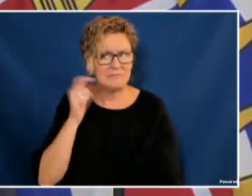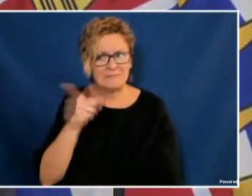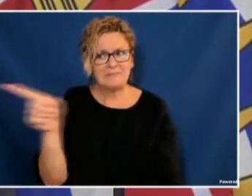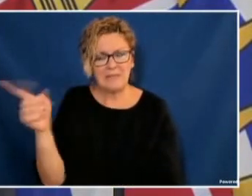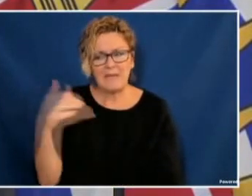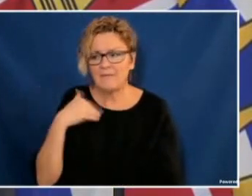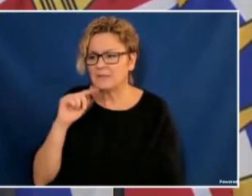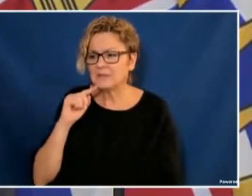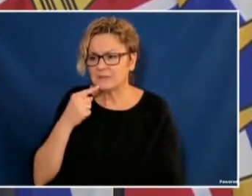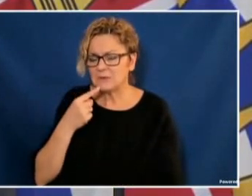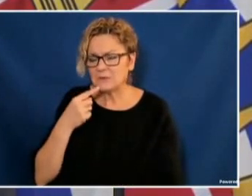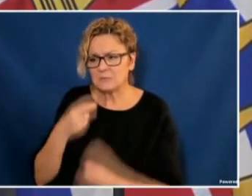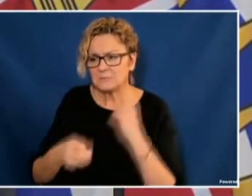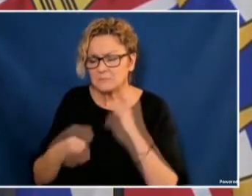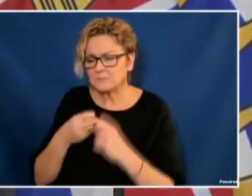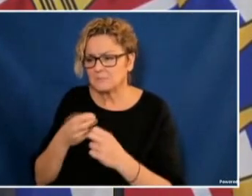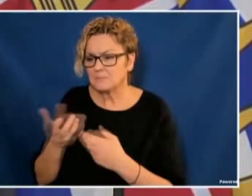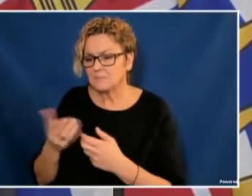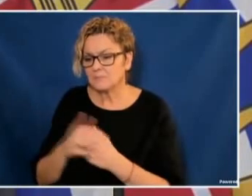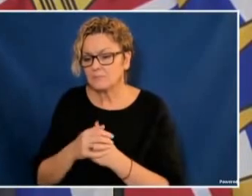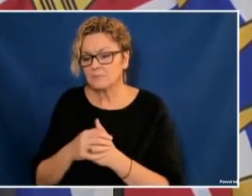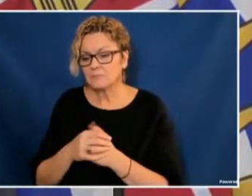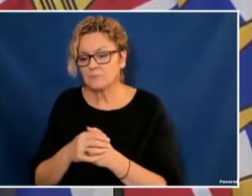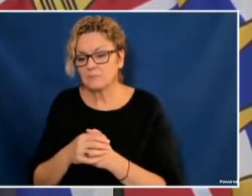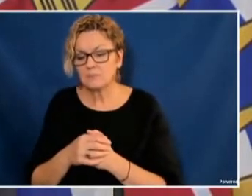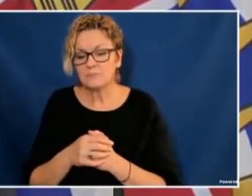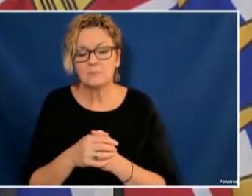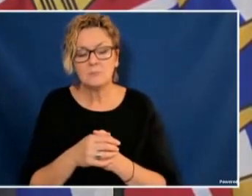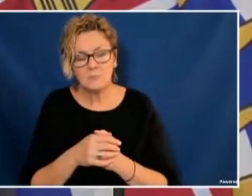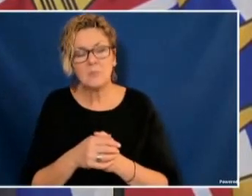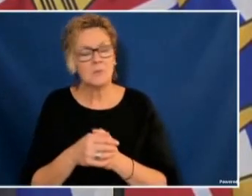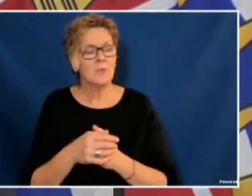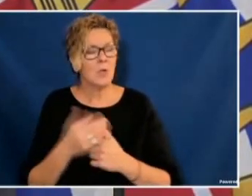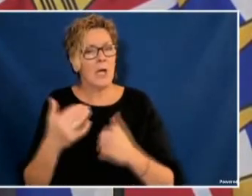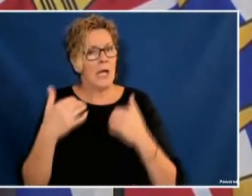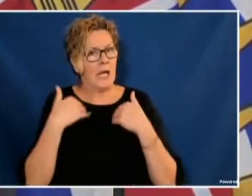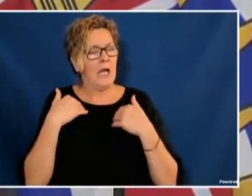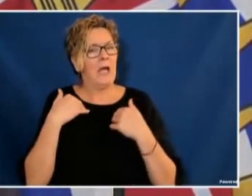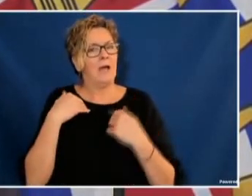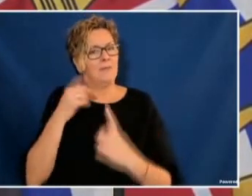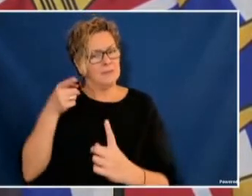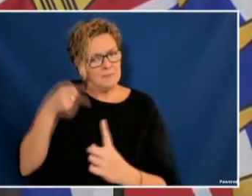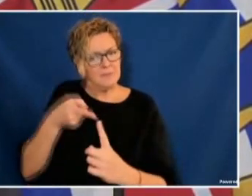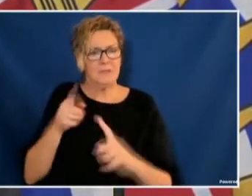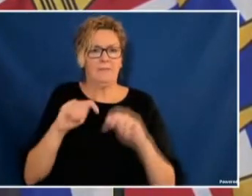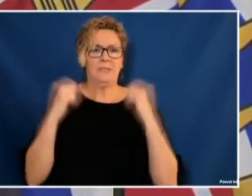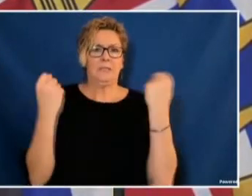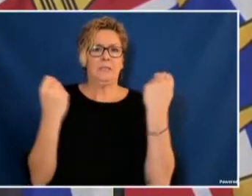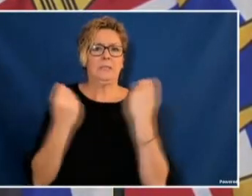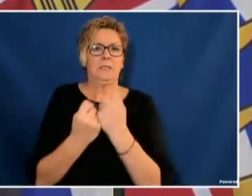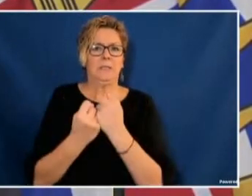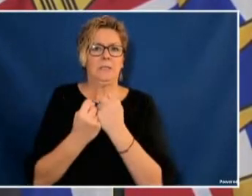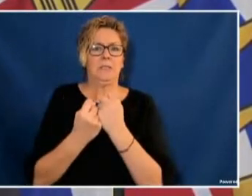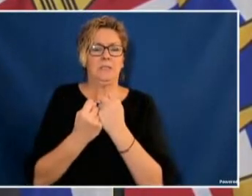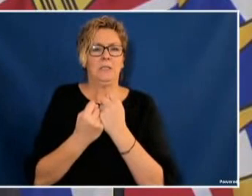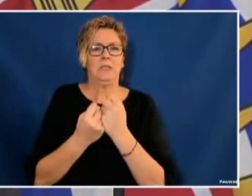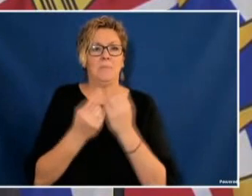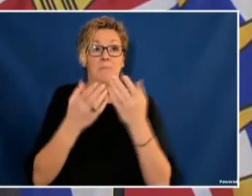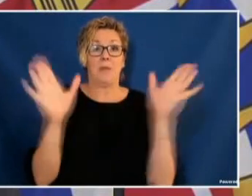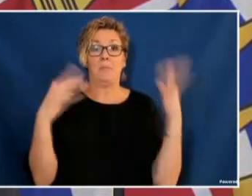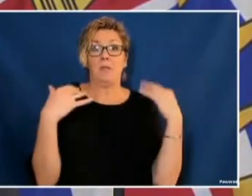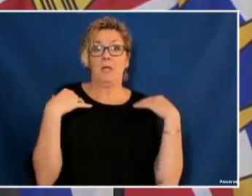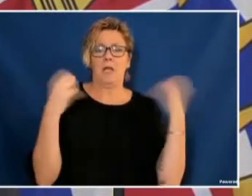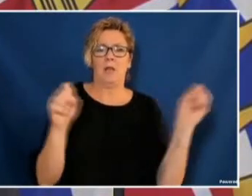the terrible toll that it's taking on those who are most vulnerable. And I think of this weekend that